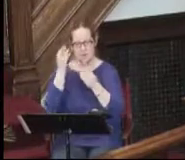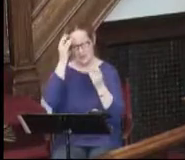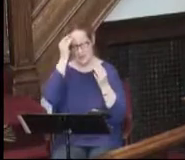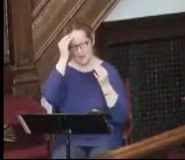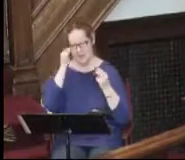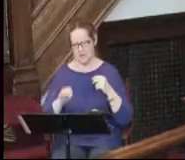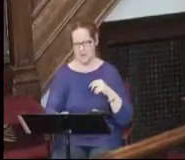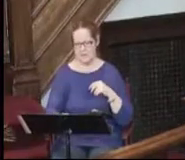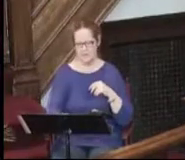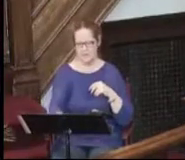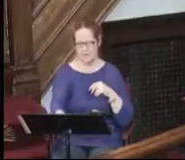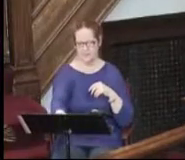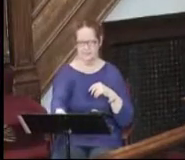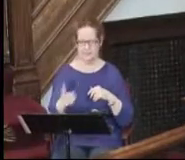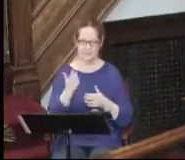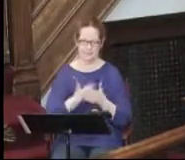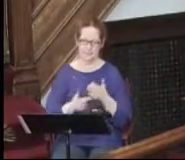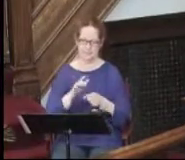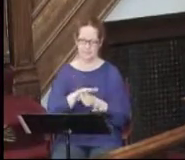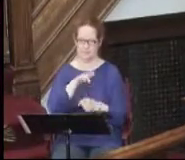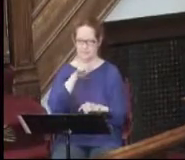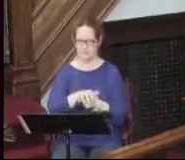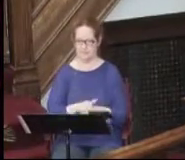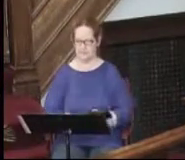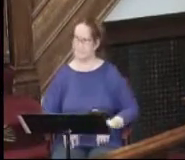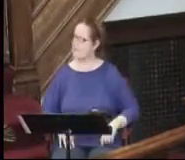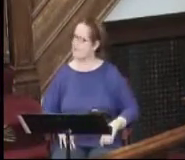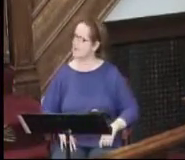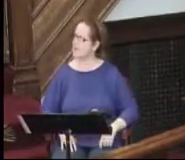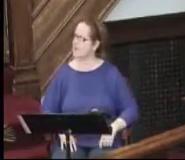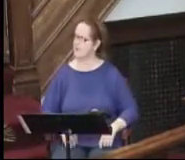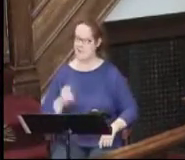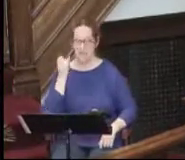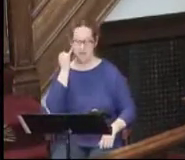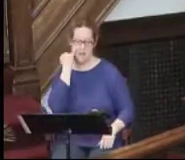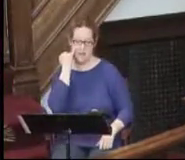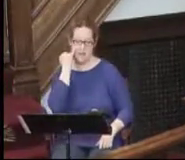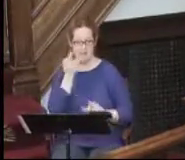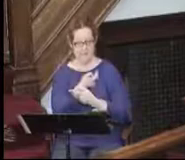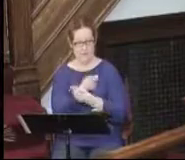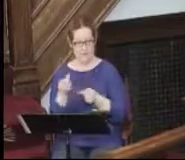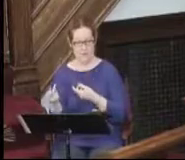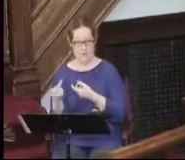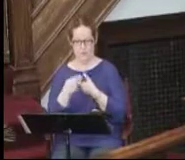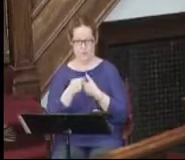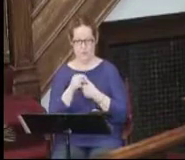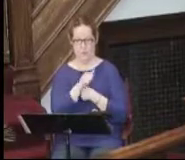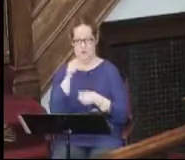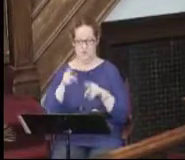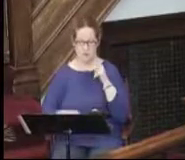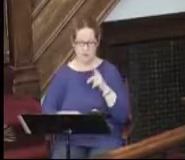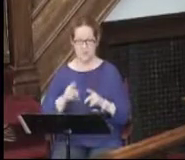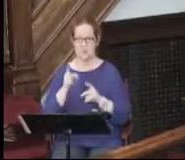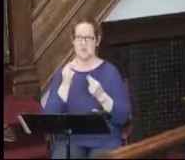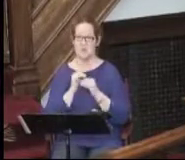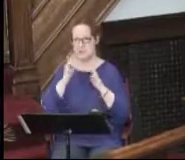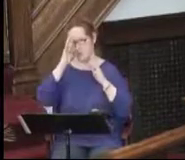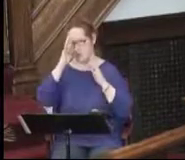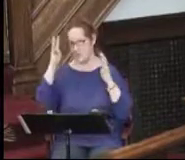about what you get angry about. And if you want to join with some other folks in some creative